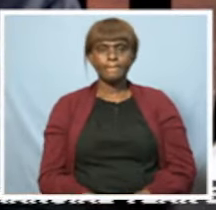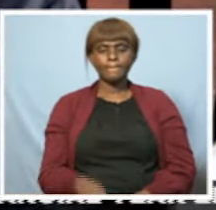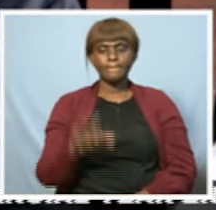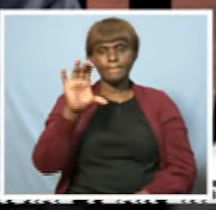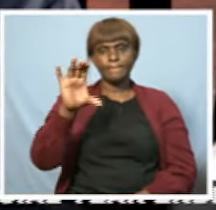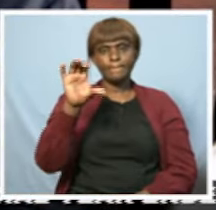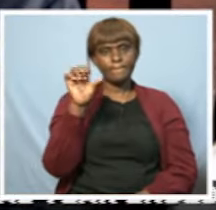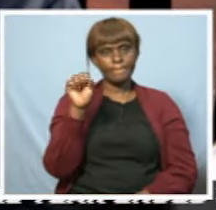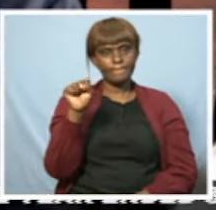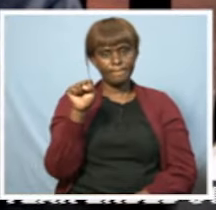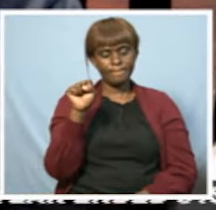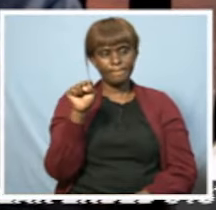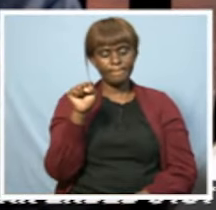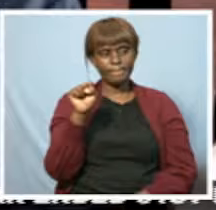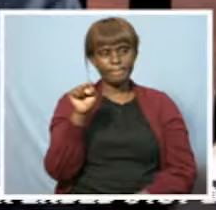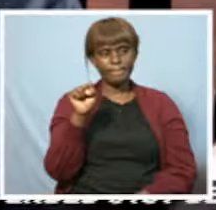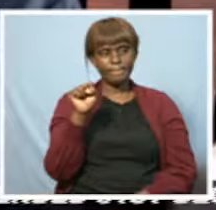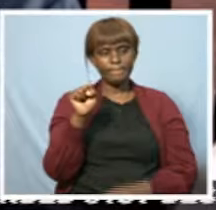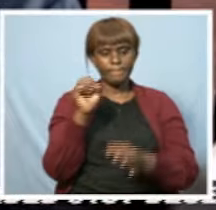CS,